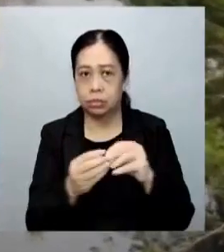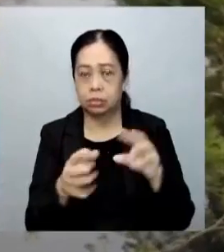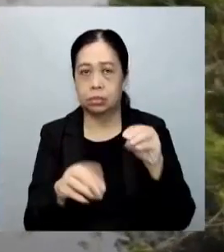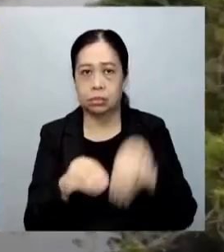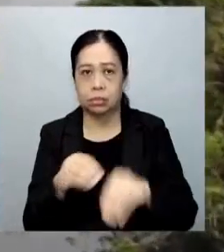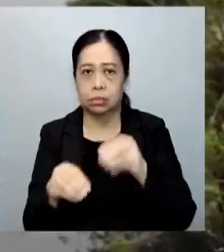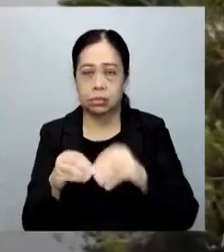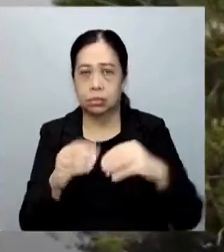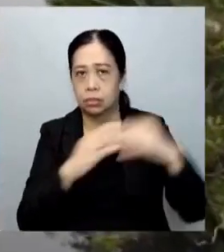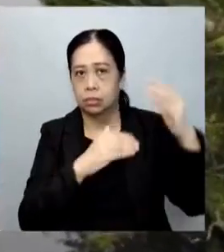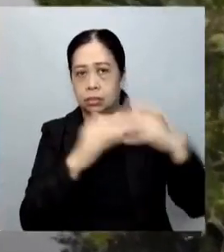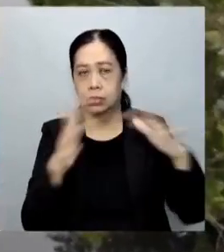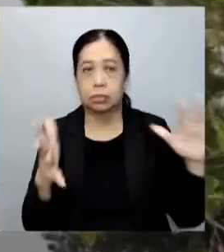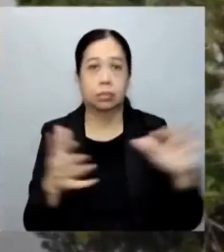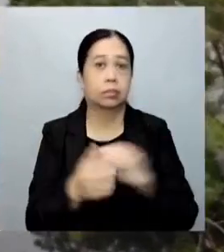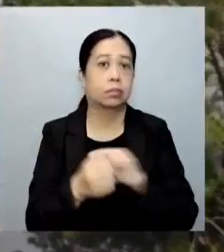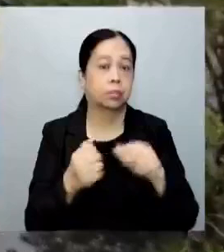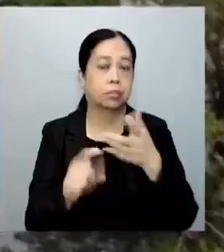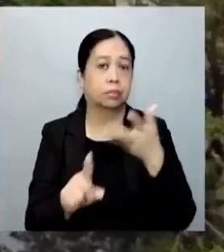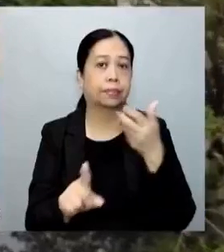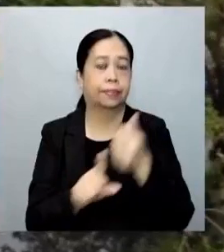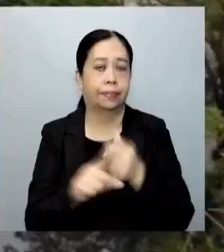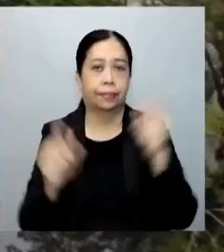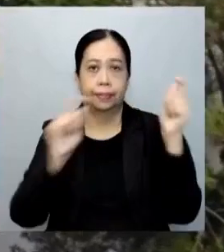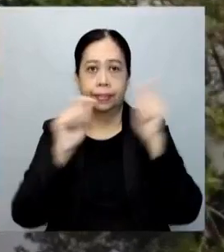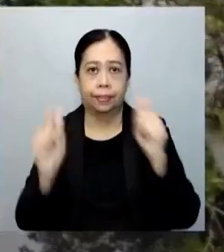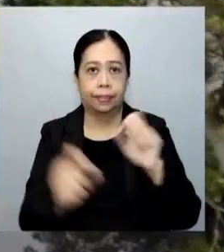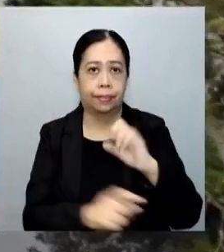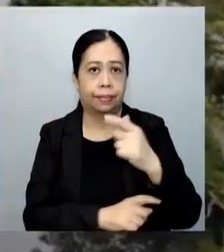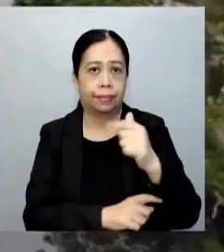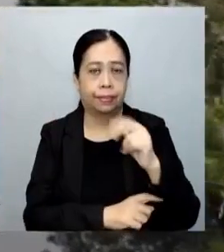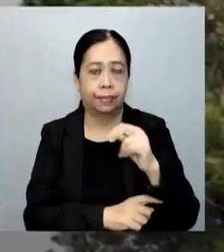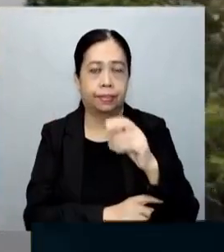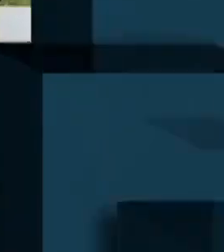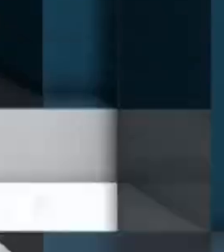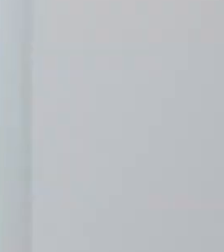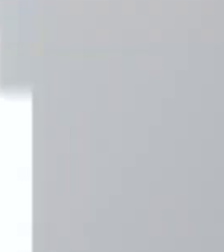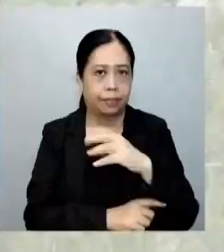infrastructure damage caused by Typhoon Egay and the southwest monsoon.